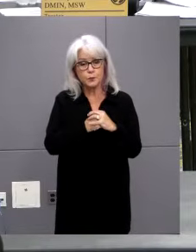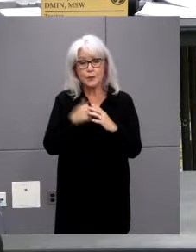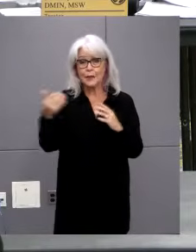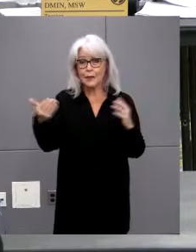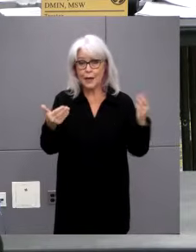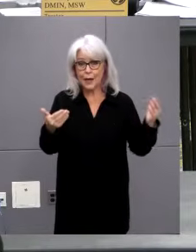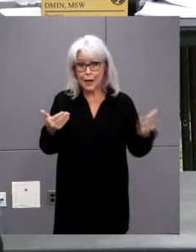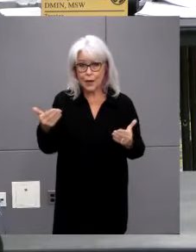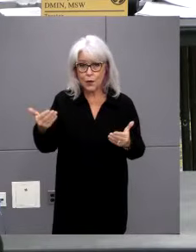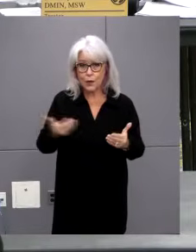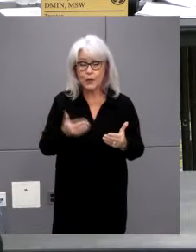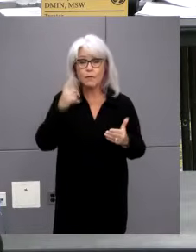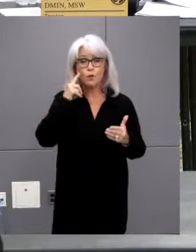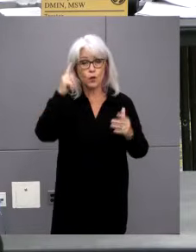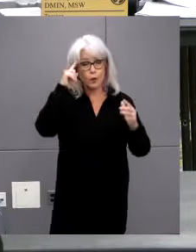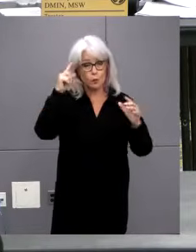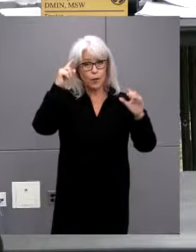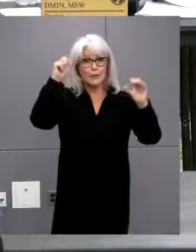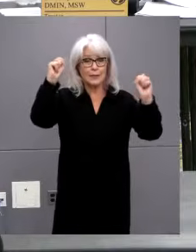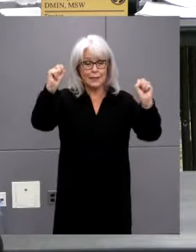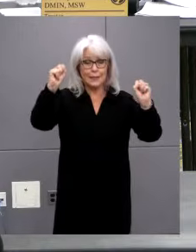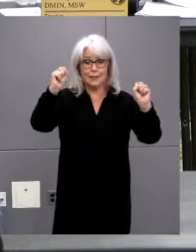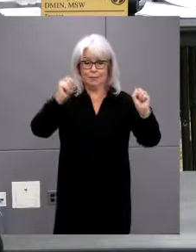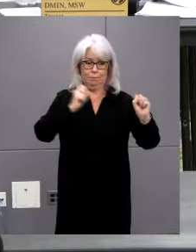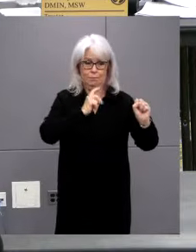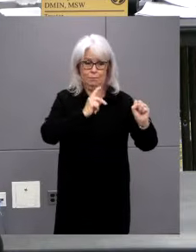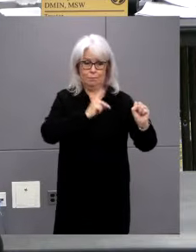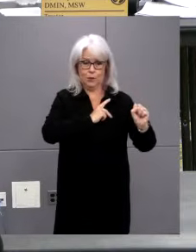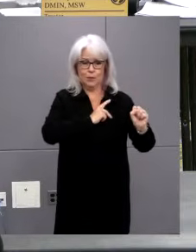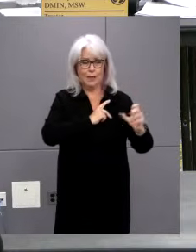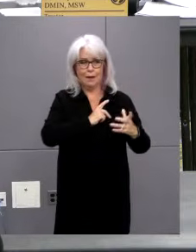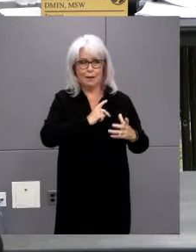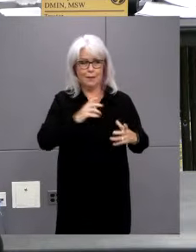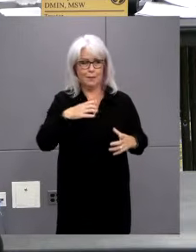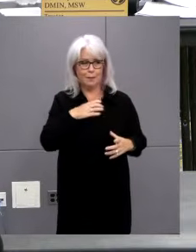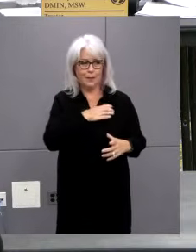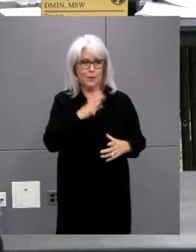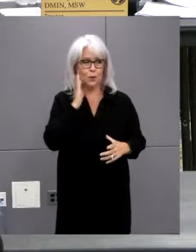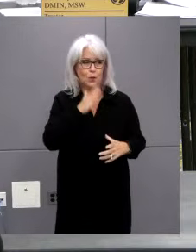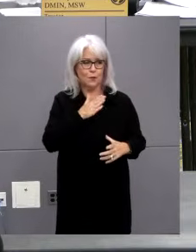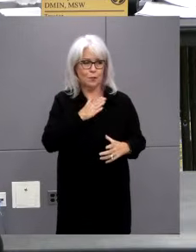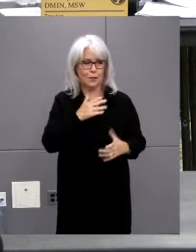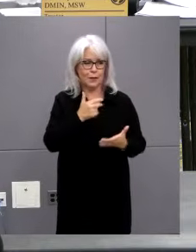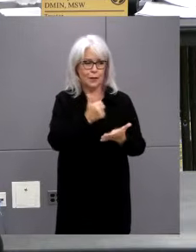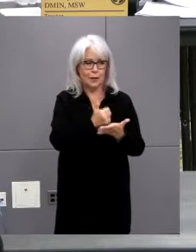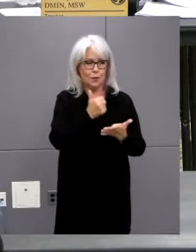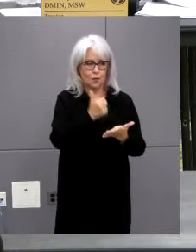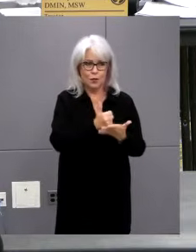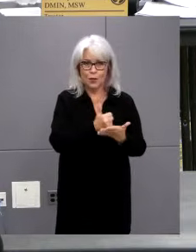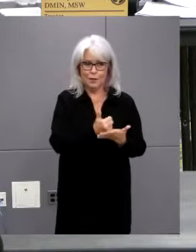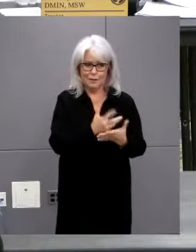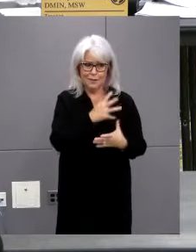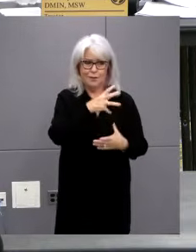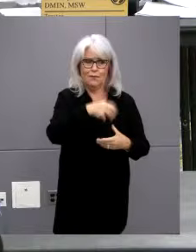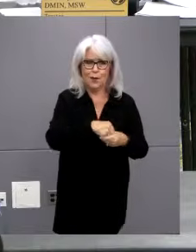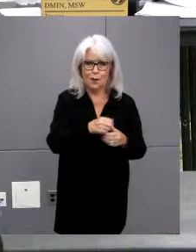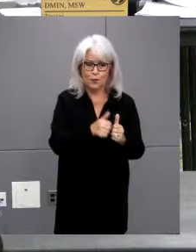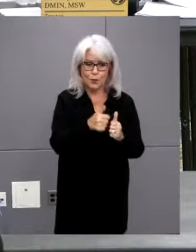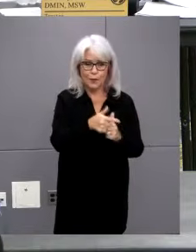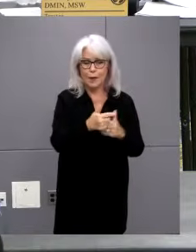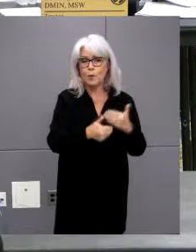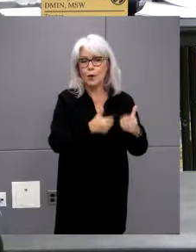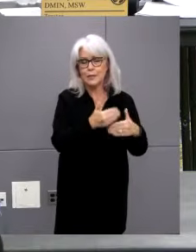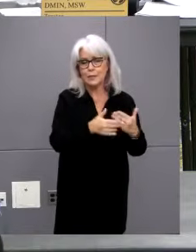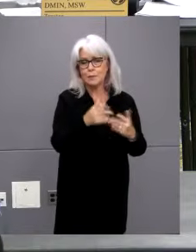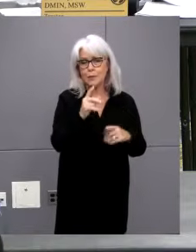hiring of the president. I think a personnel committee would have been helpful at that point and being involved in the process. But I hear